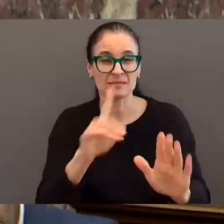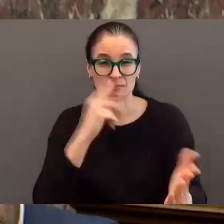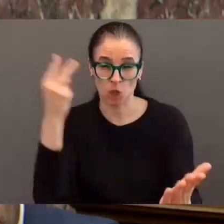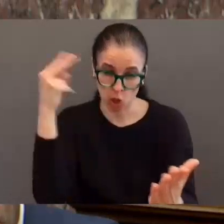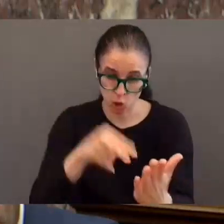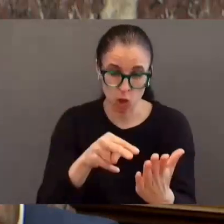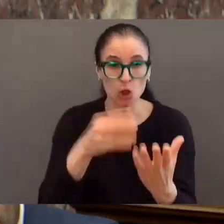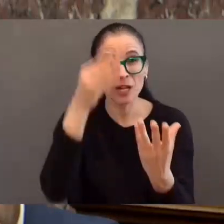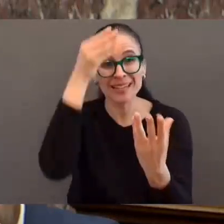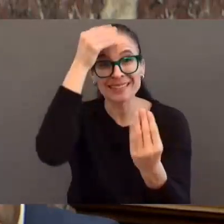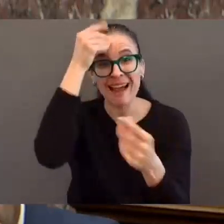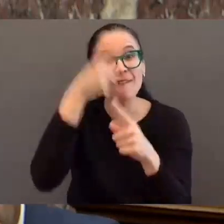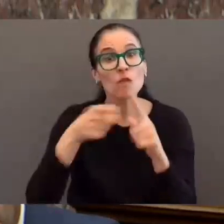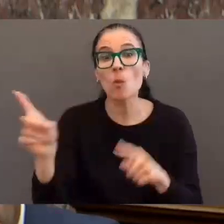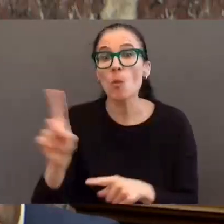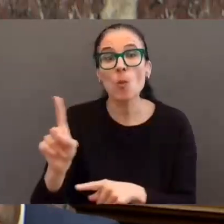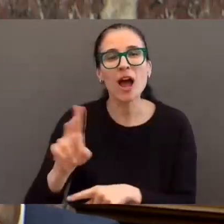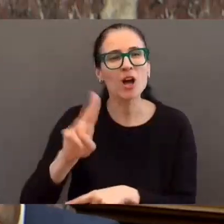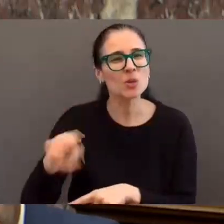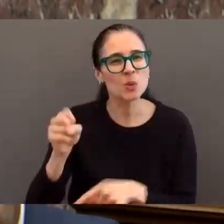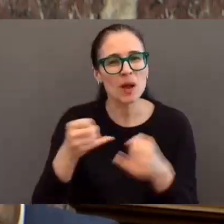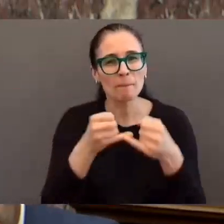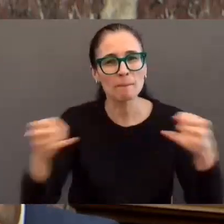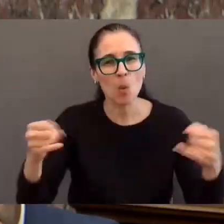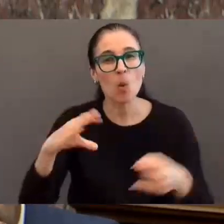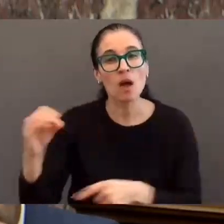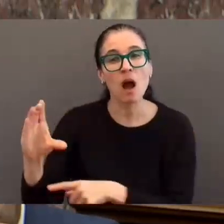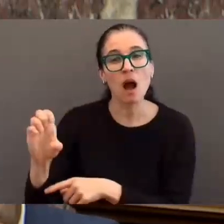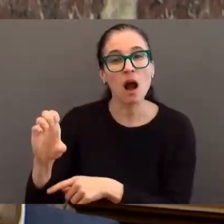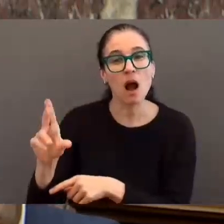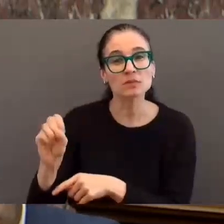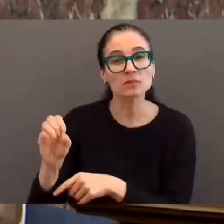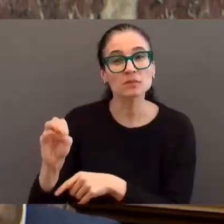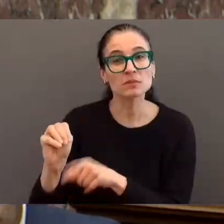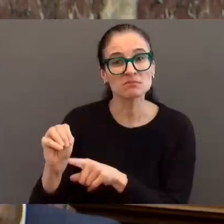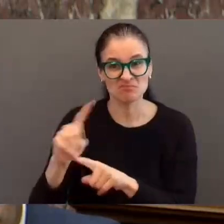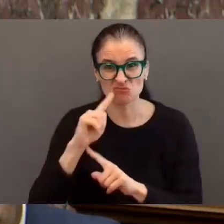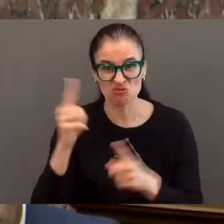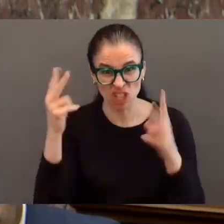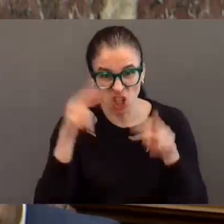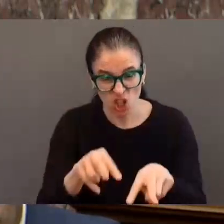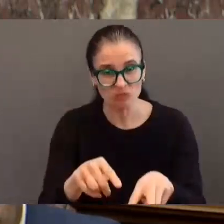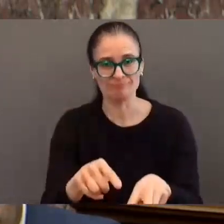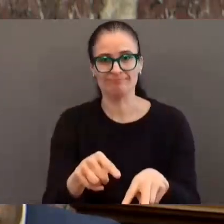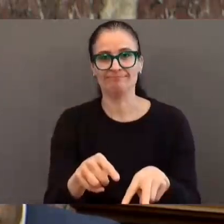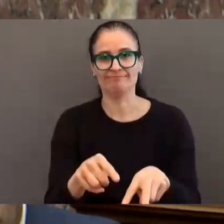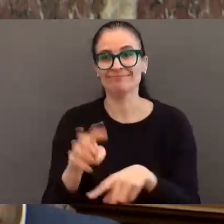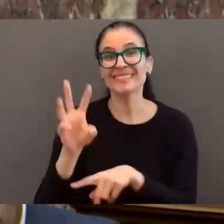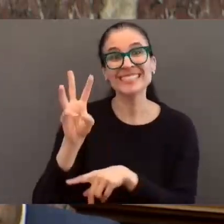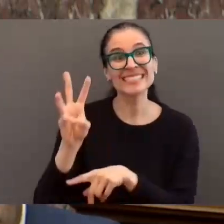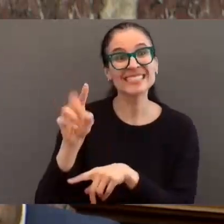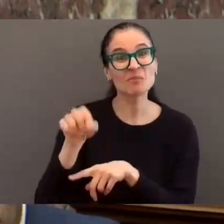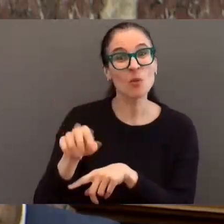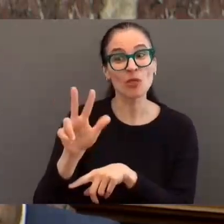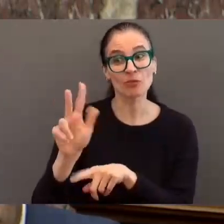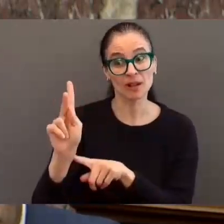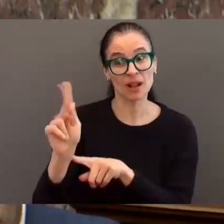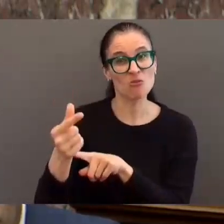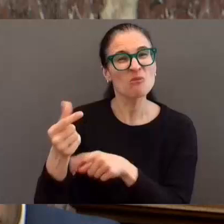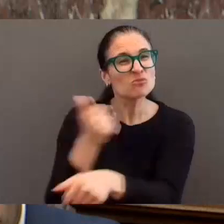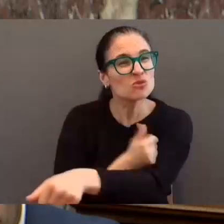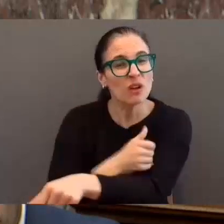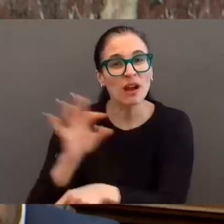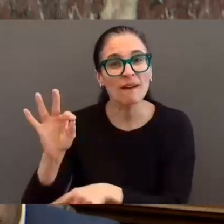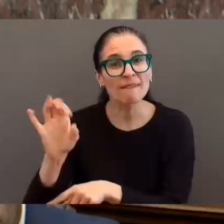but they're important in this House. 6.3 kilograms of fentanyl were seized at the Canadian border in